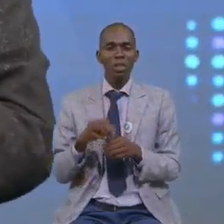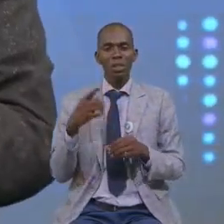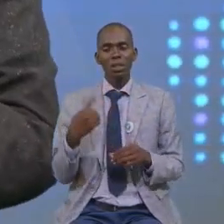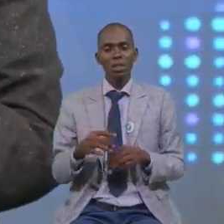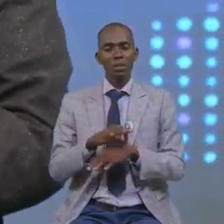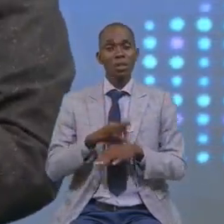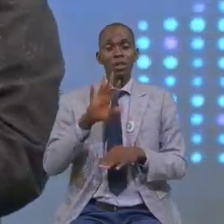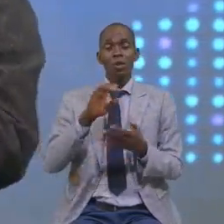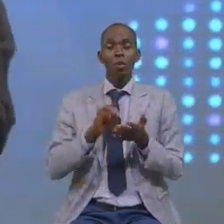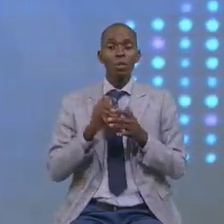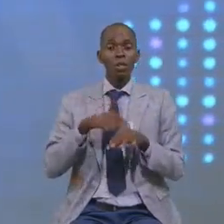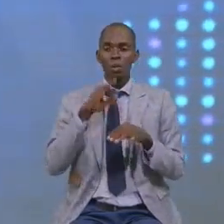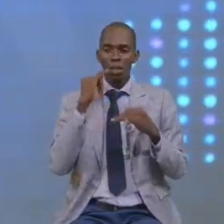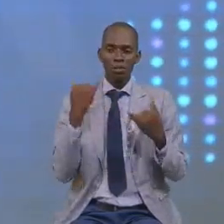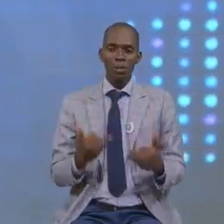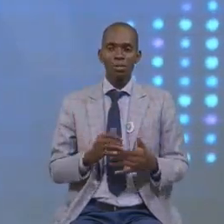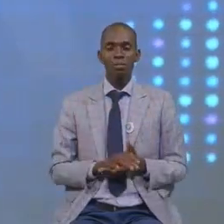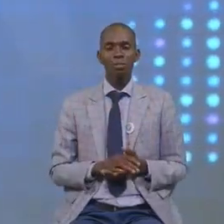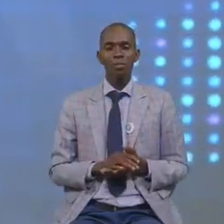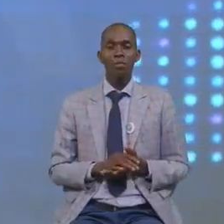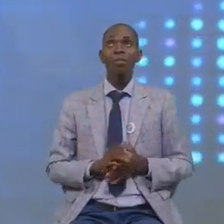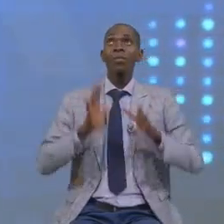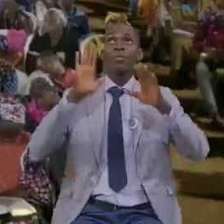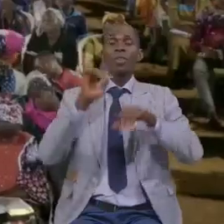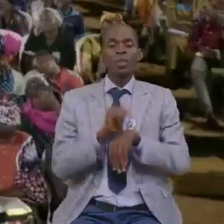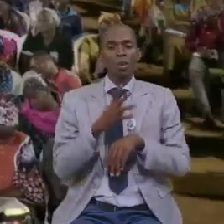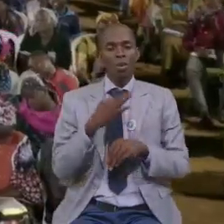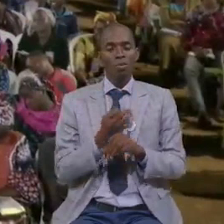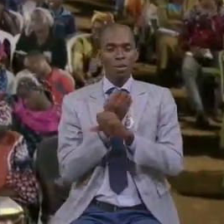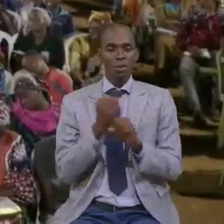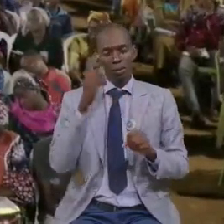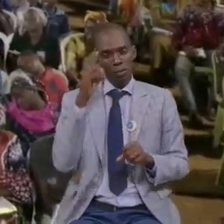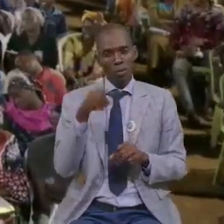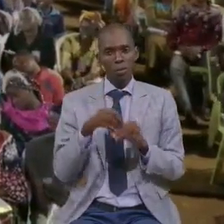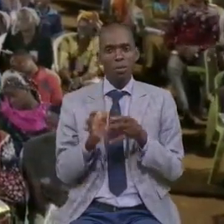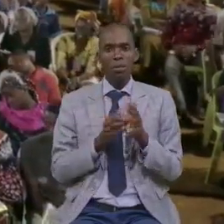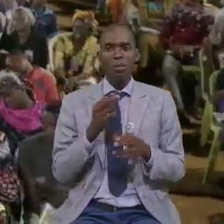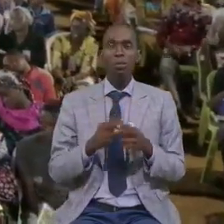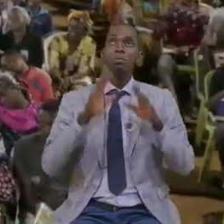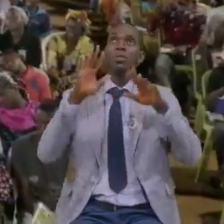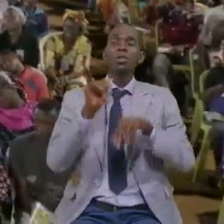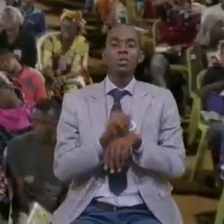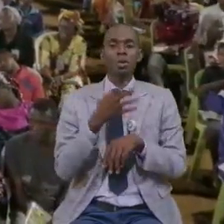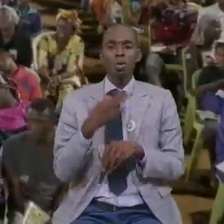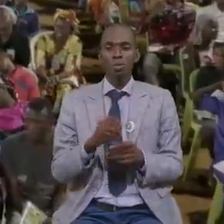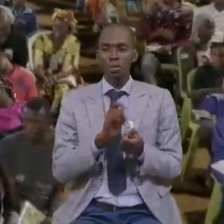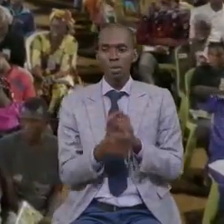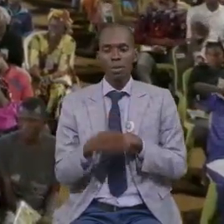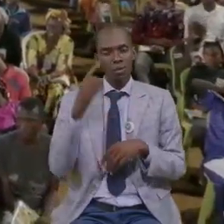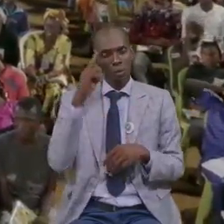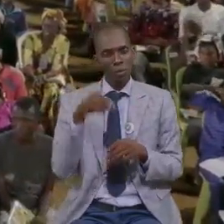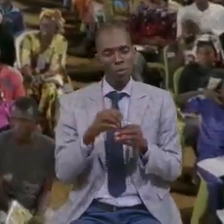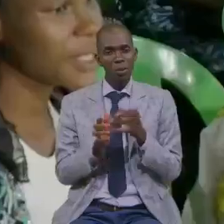time has come. Miracle of salvation, miracle of transformation, miracle